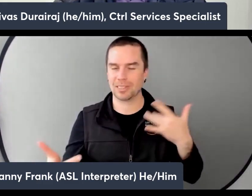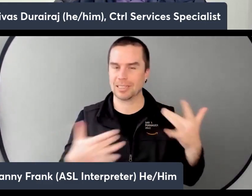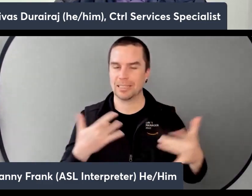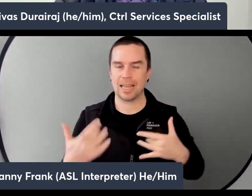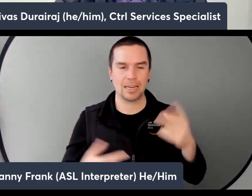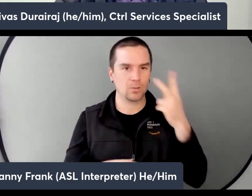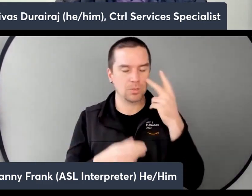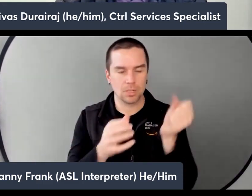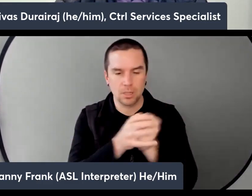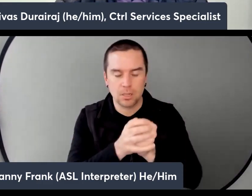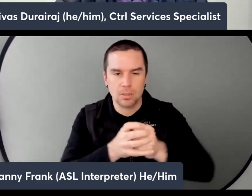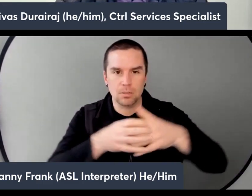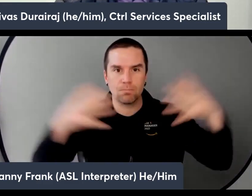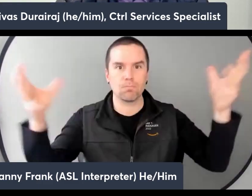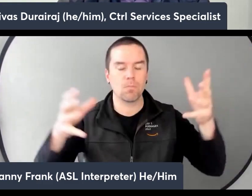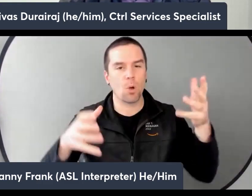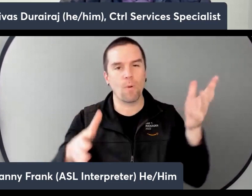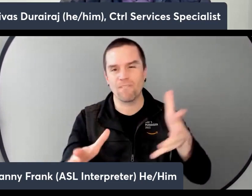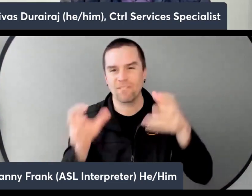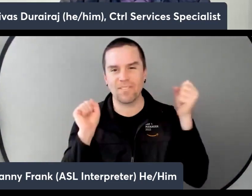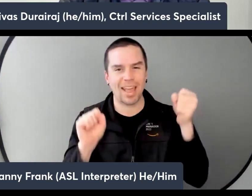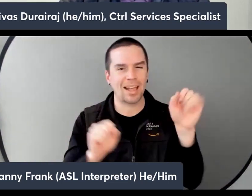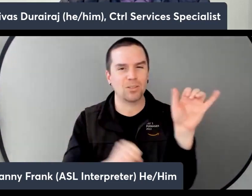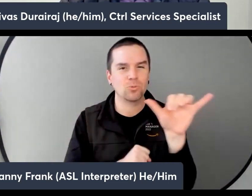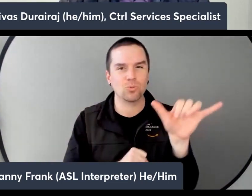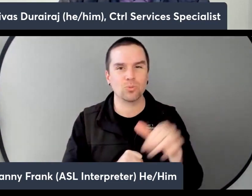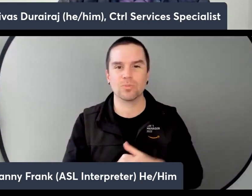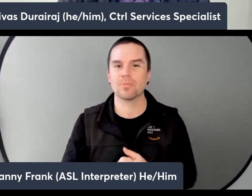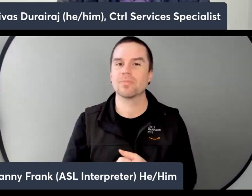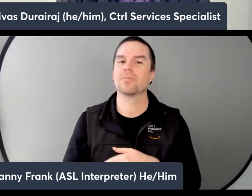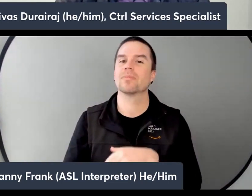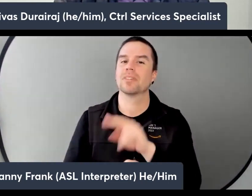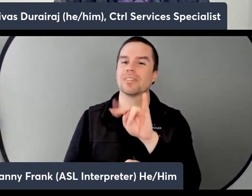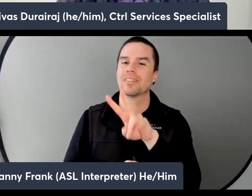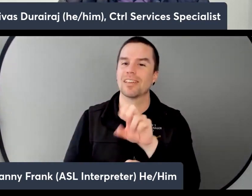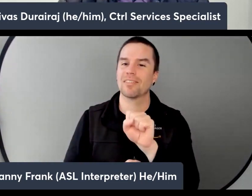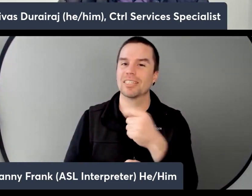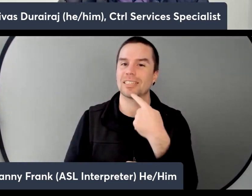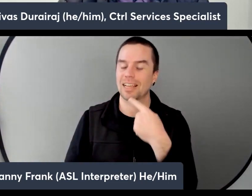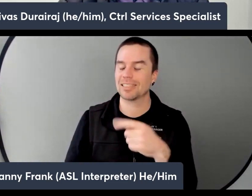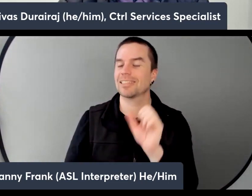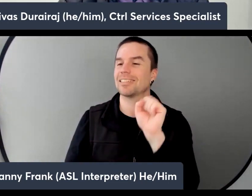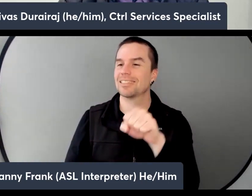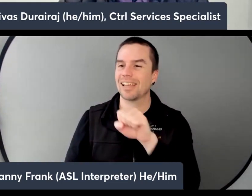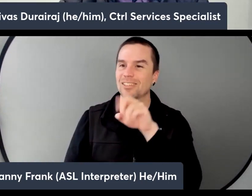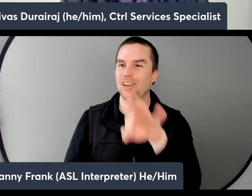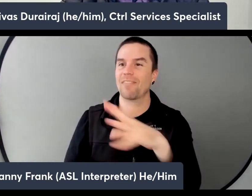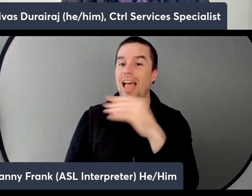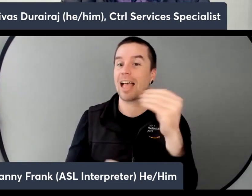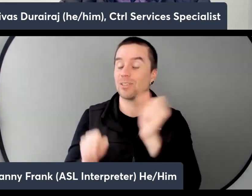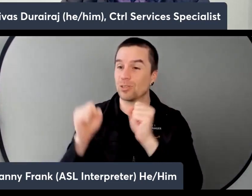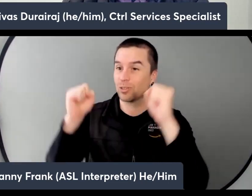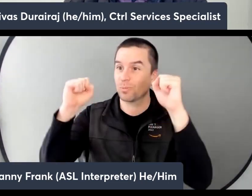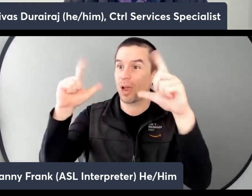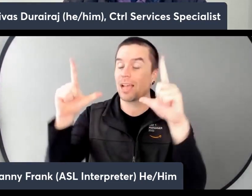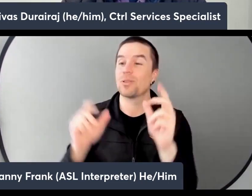it's blown up so quickly. Yeah, and Jeff, surprise, more folks from the Control Tower